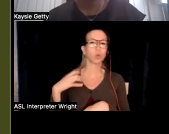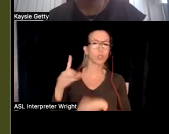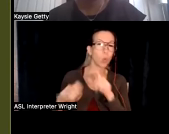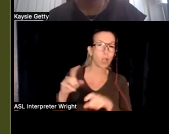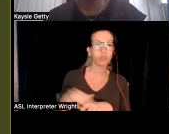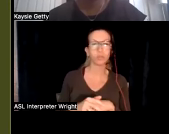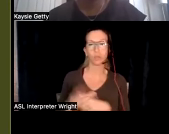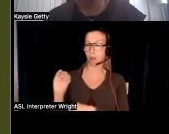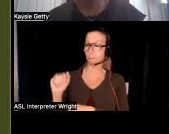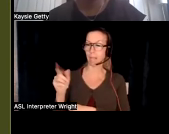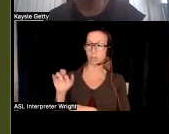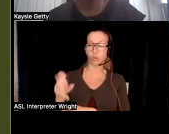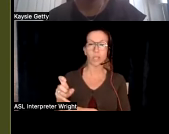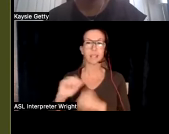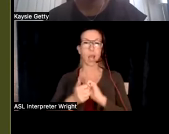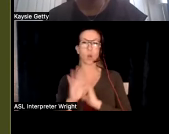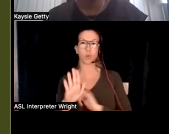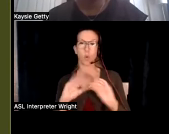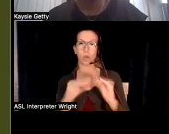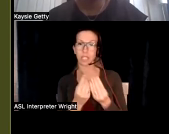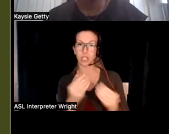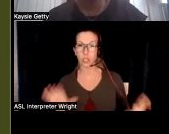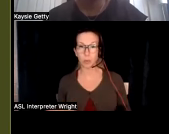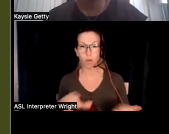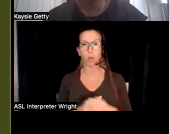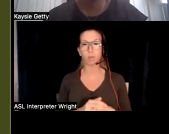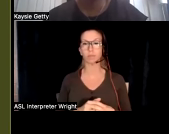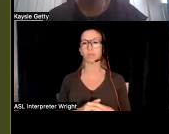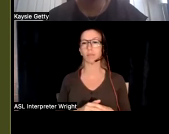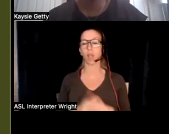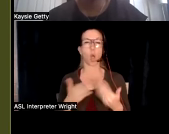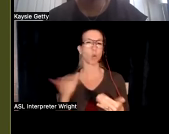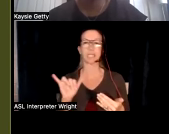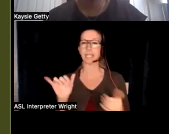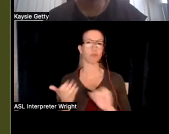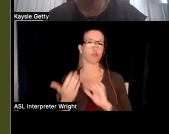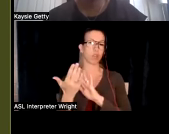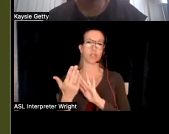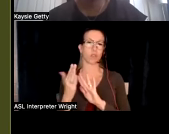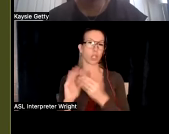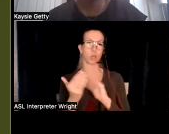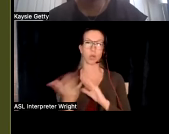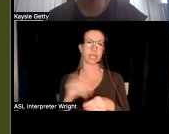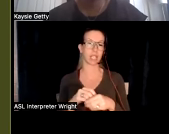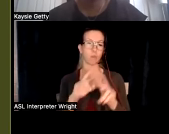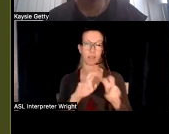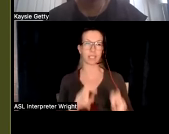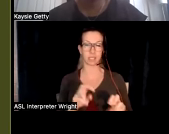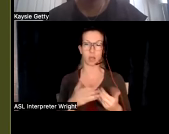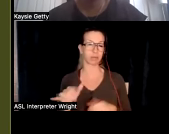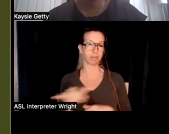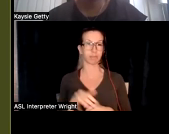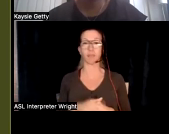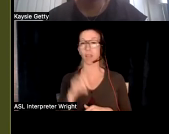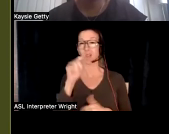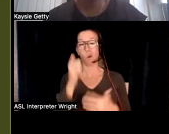your organization is performing. I think probably a similar sort of strategy to the community engagement assessment that you've looked at. So these are all available